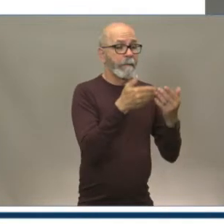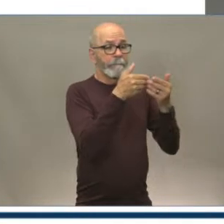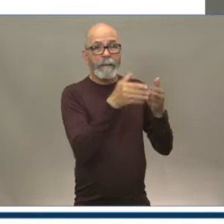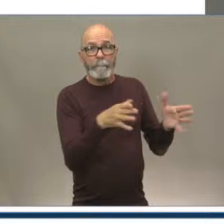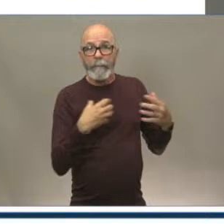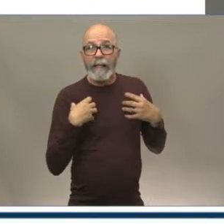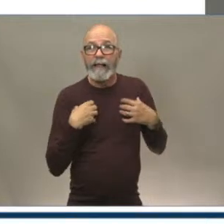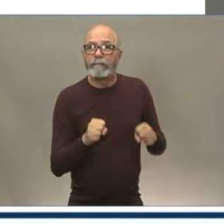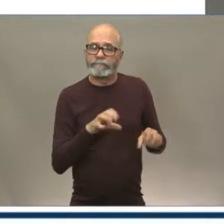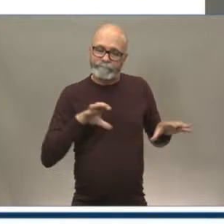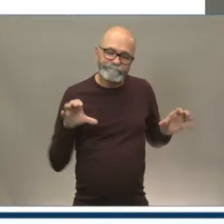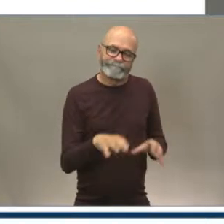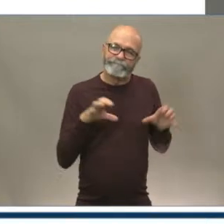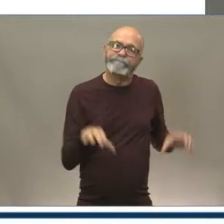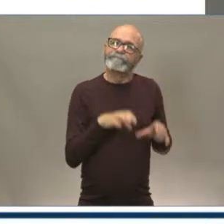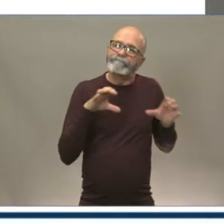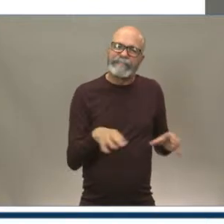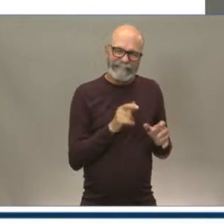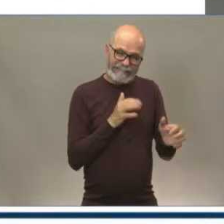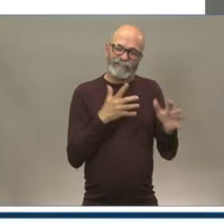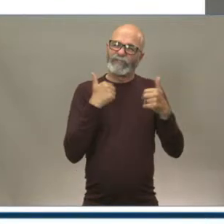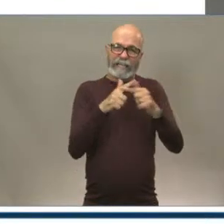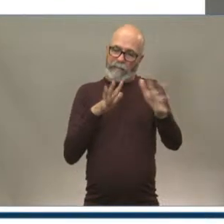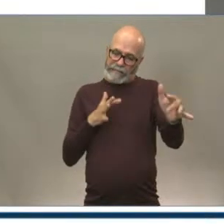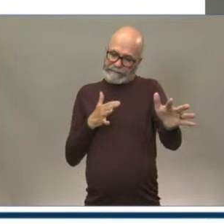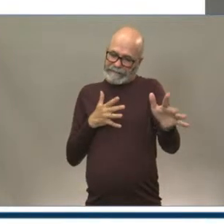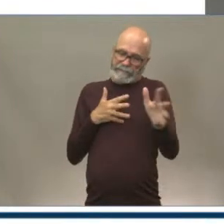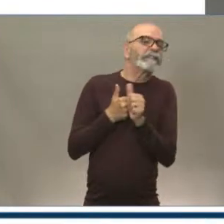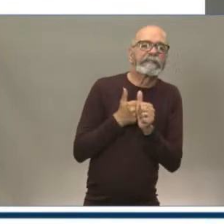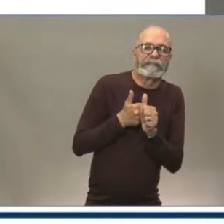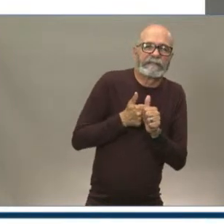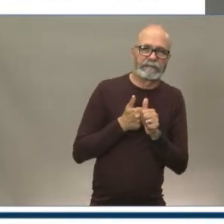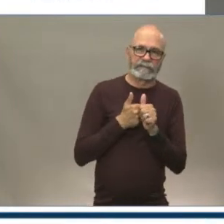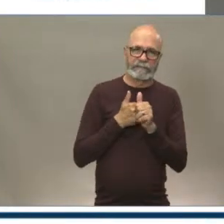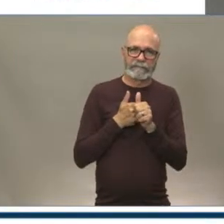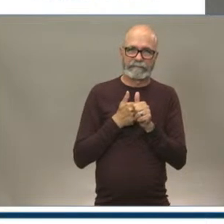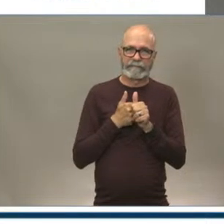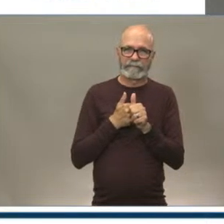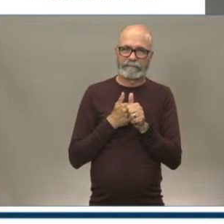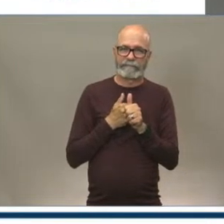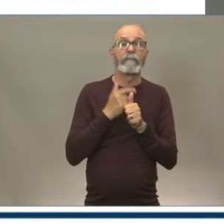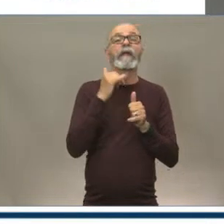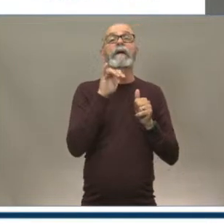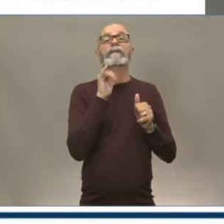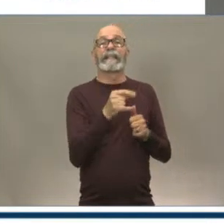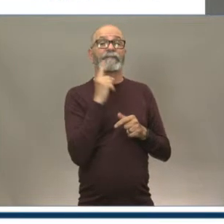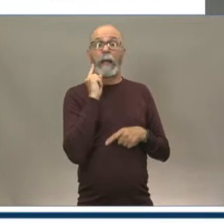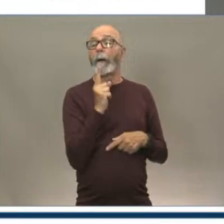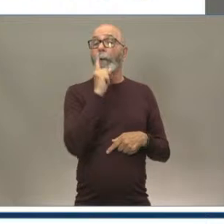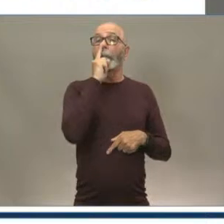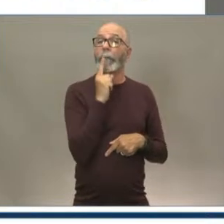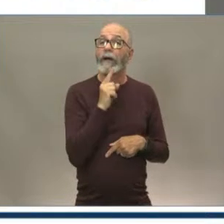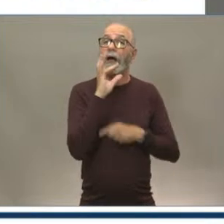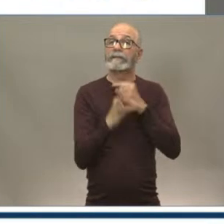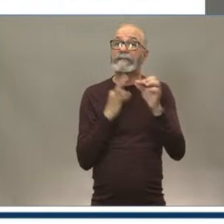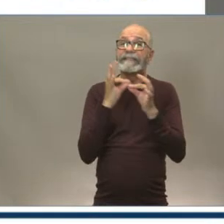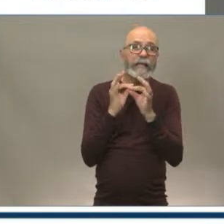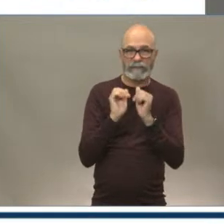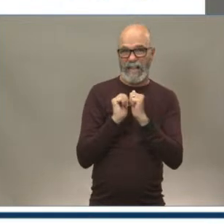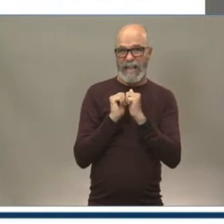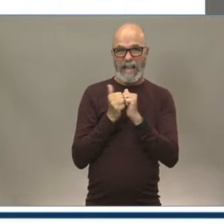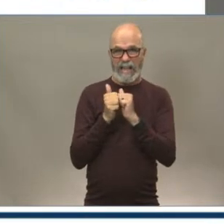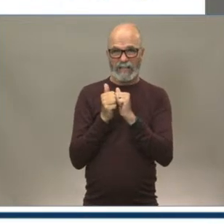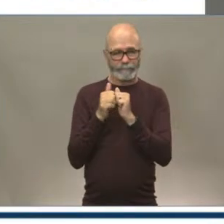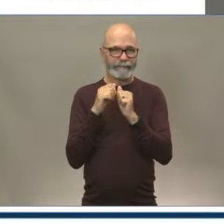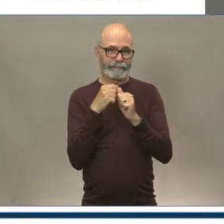backlogs. We're also making short-term changes in our testing program so that our testing volume matches what the